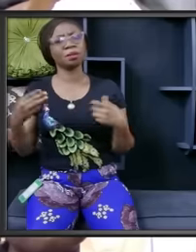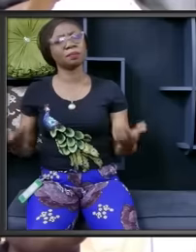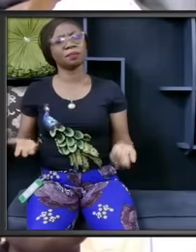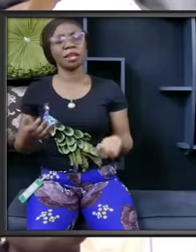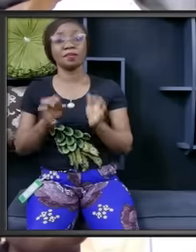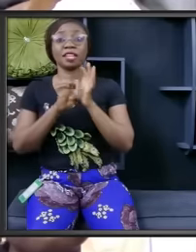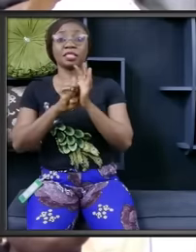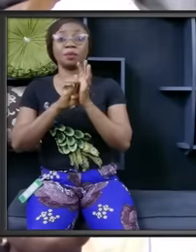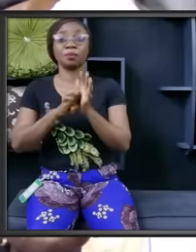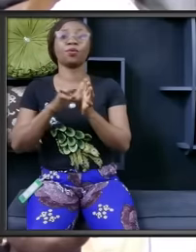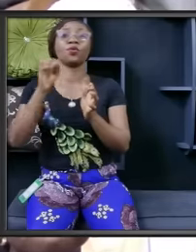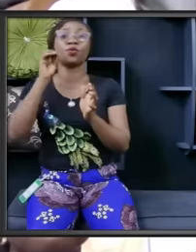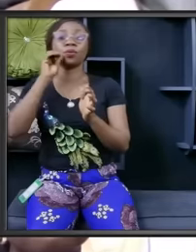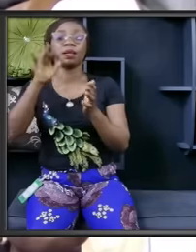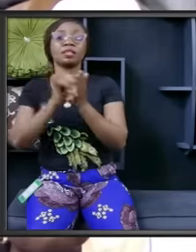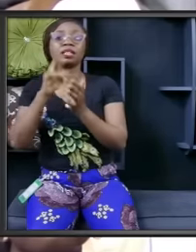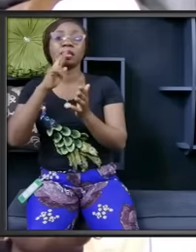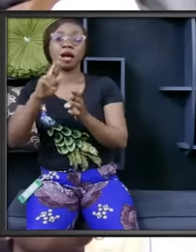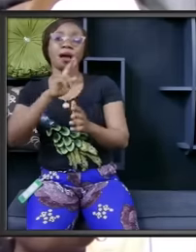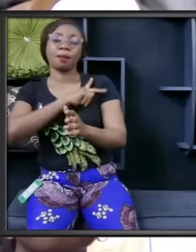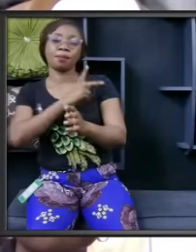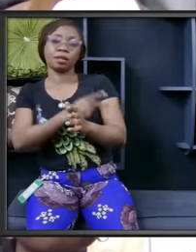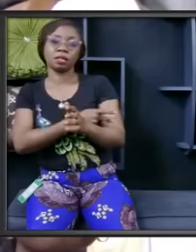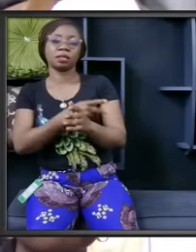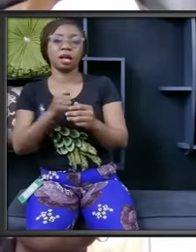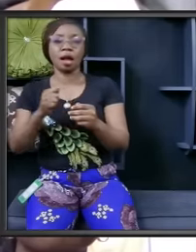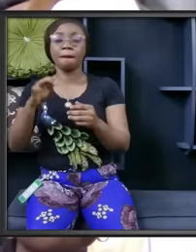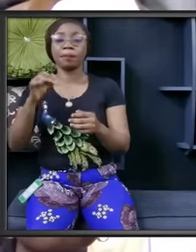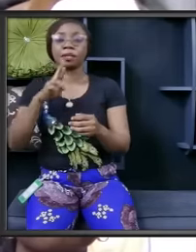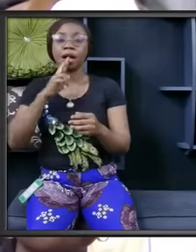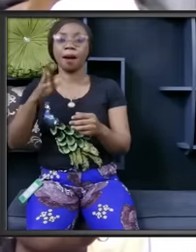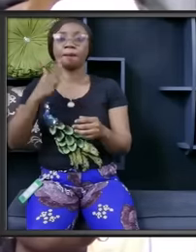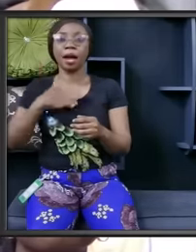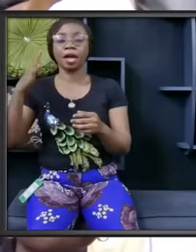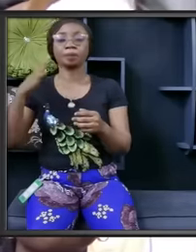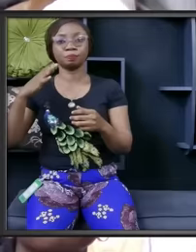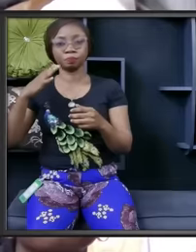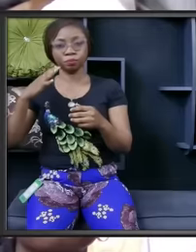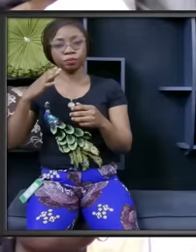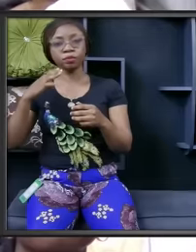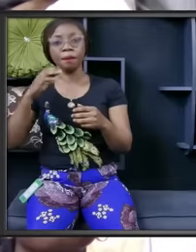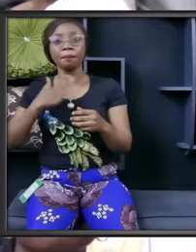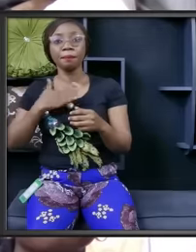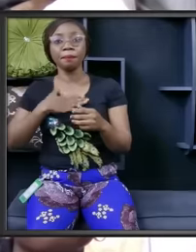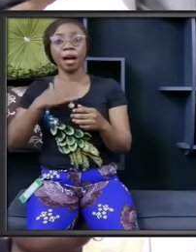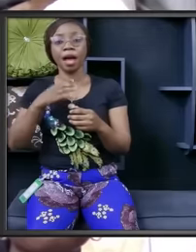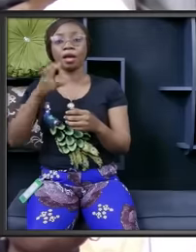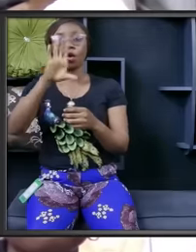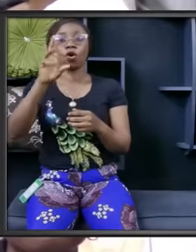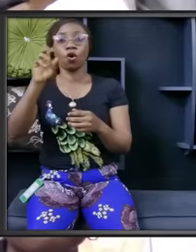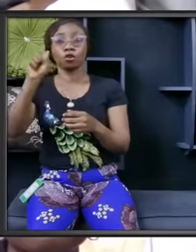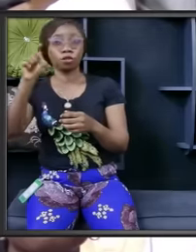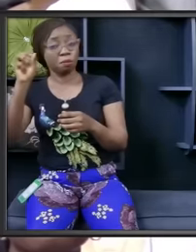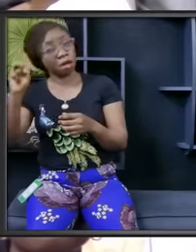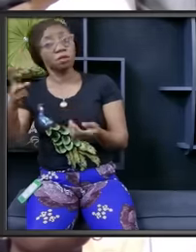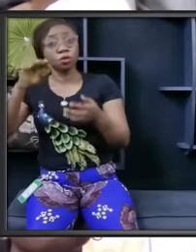women will get belly. Now and then they be my customer. But sometimes you go see husband, where escorting love wife, or escorting wife, or